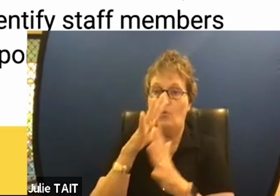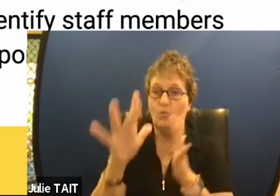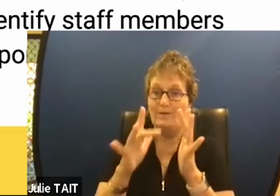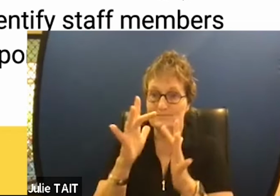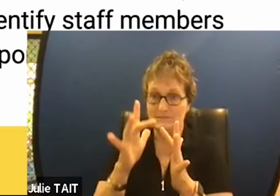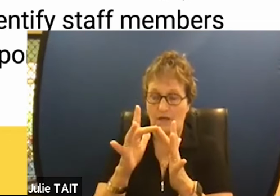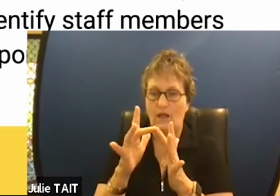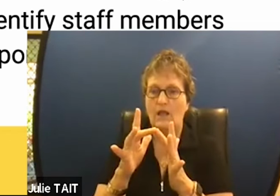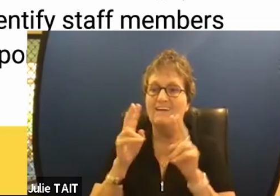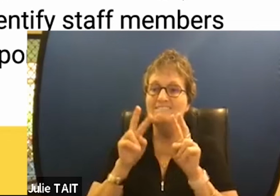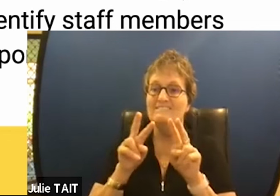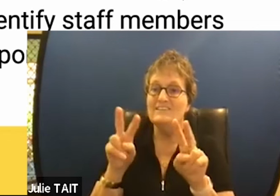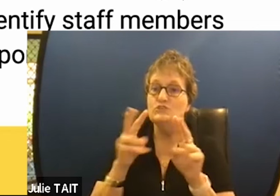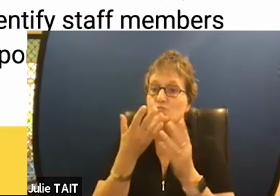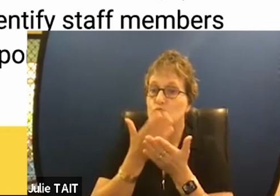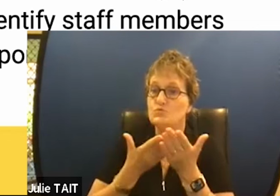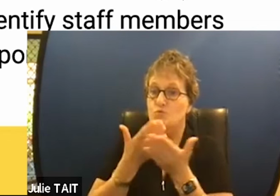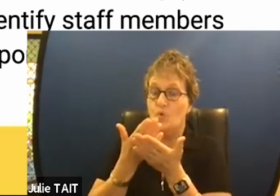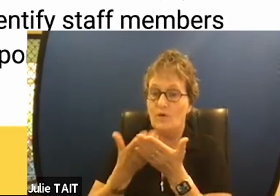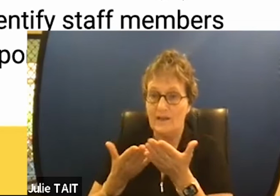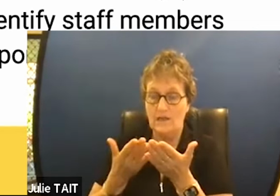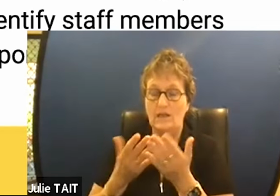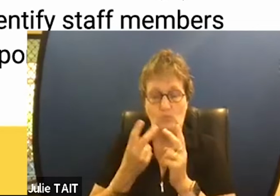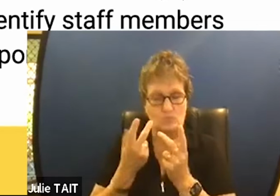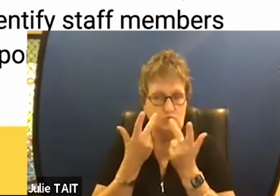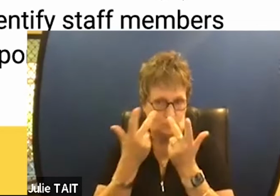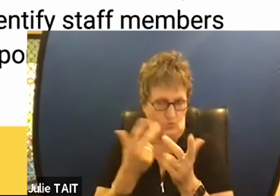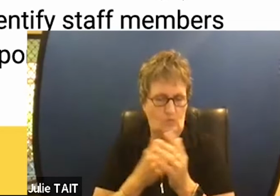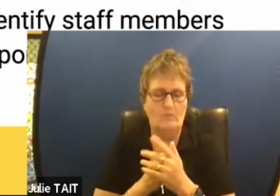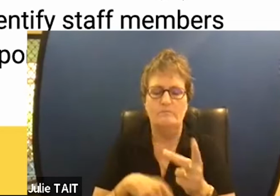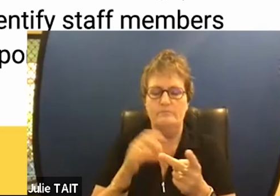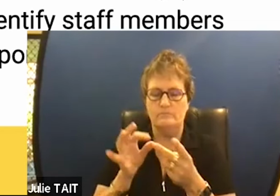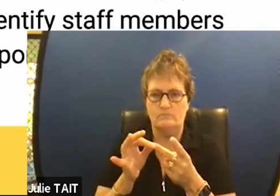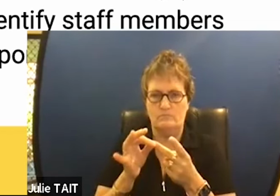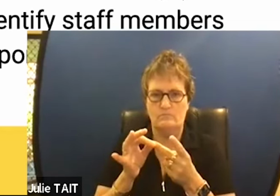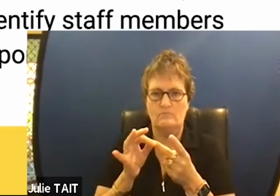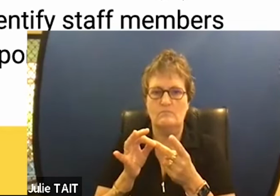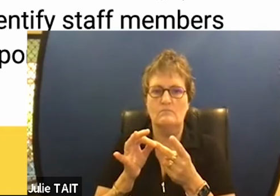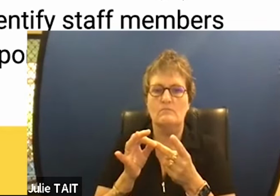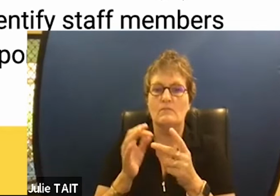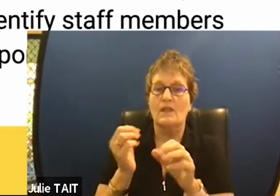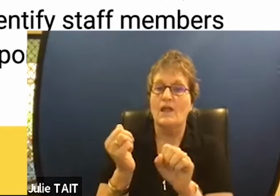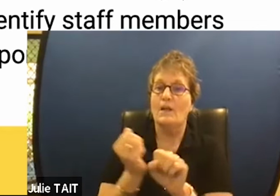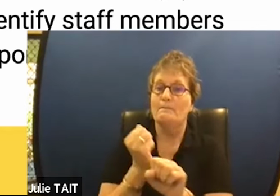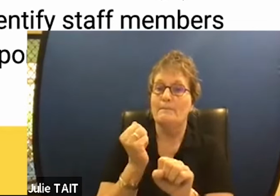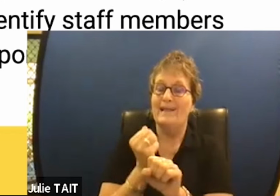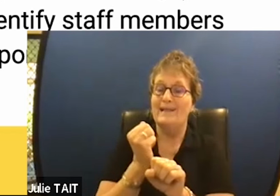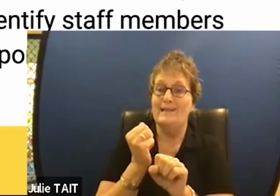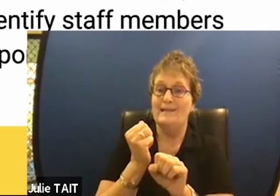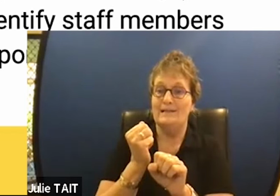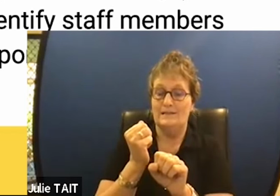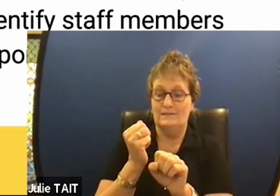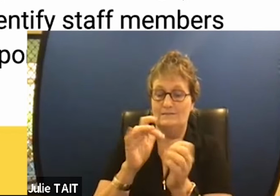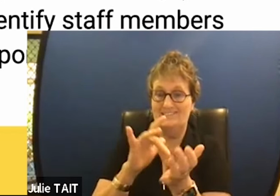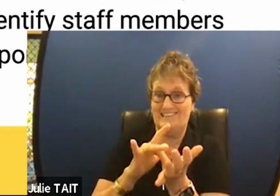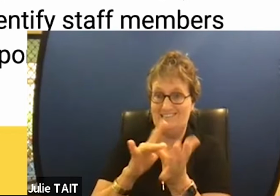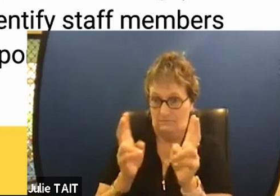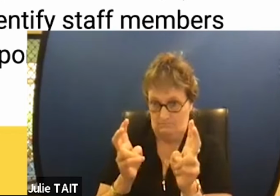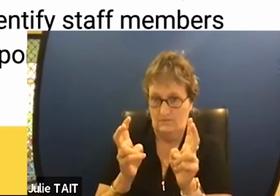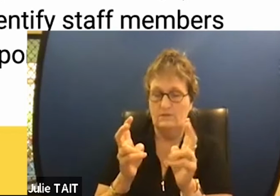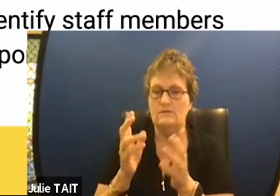story, which I'll show you shortly. And the Making Centre staff have started introducing